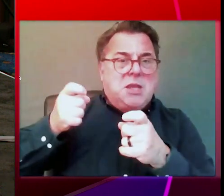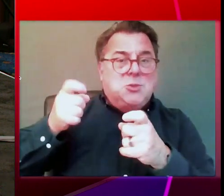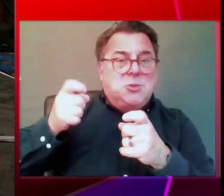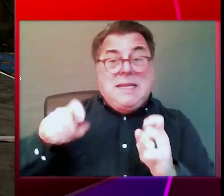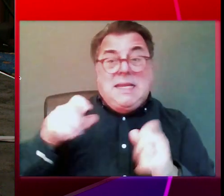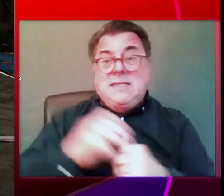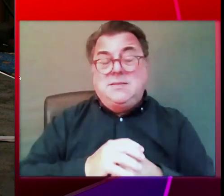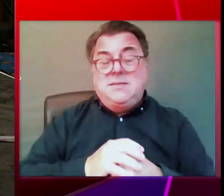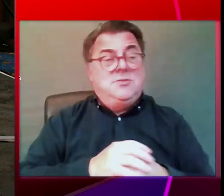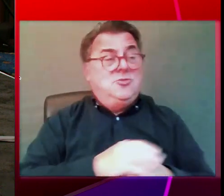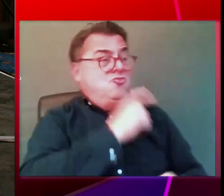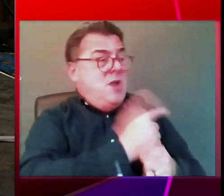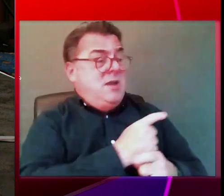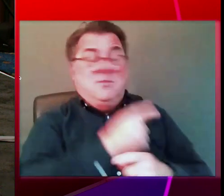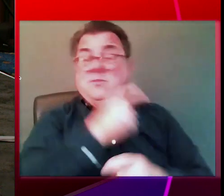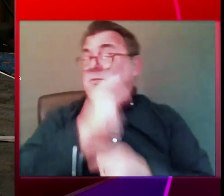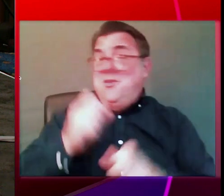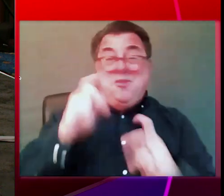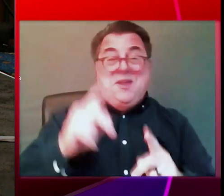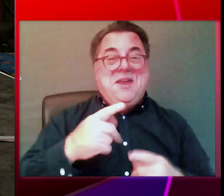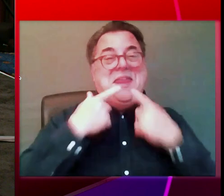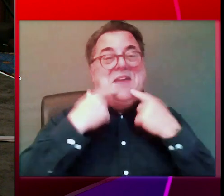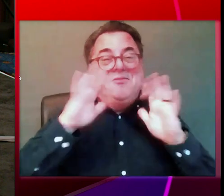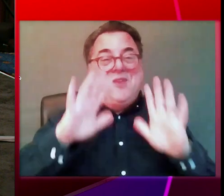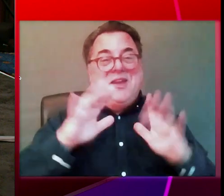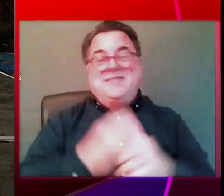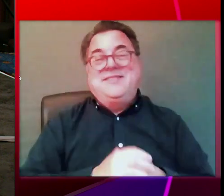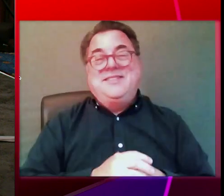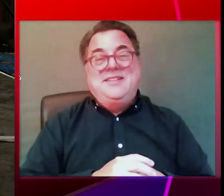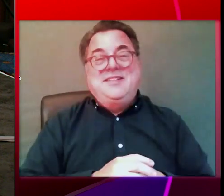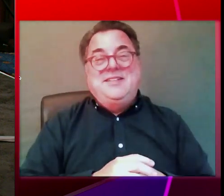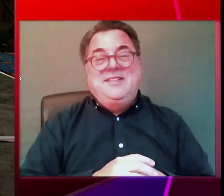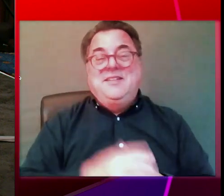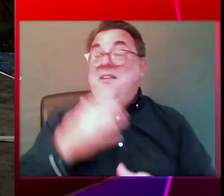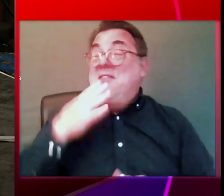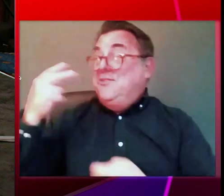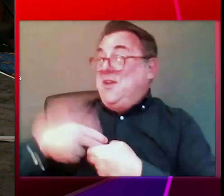nailed it. All right. Yeah. Chad, all right. Thank you for being here. I